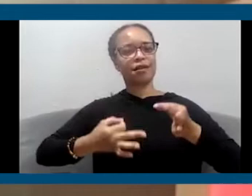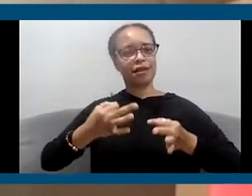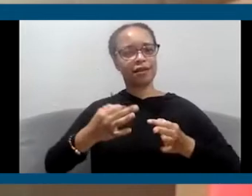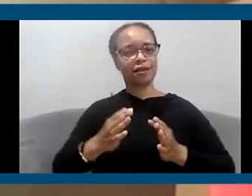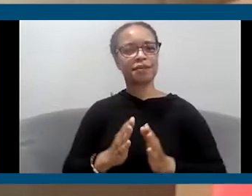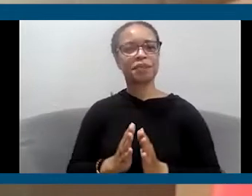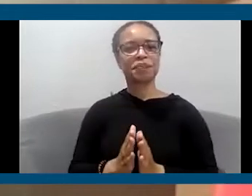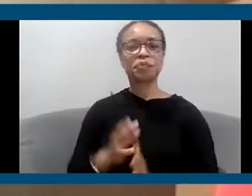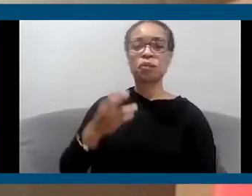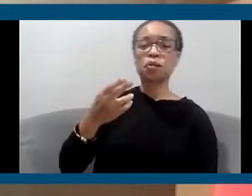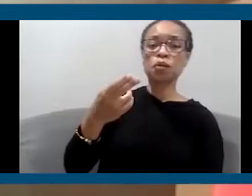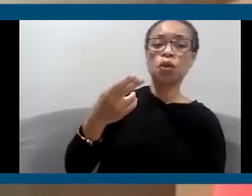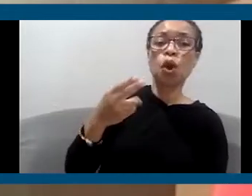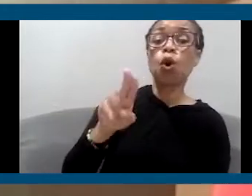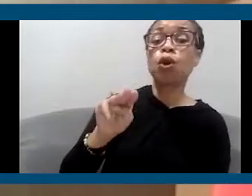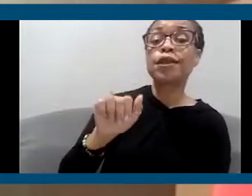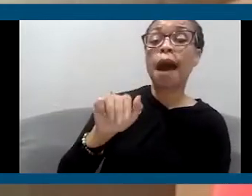Hussam, the same question for you.